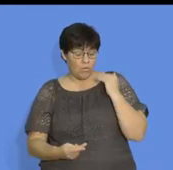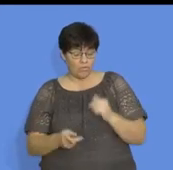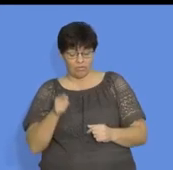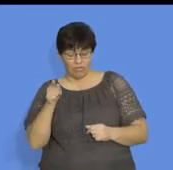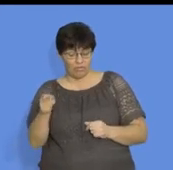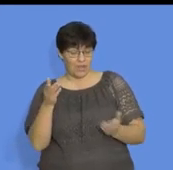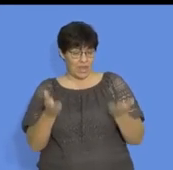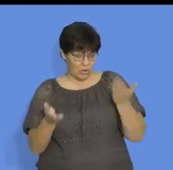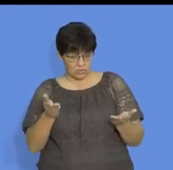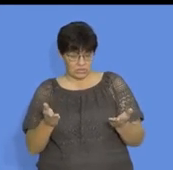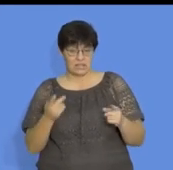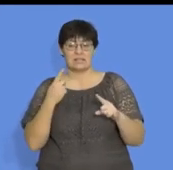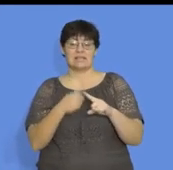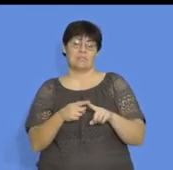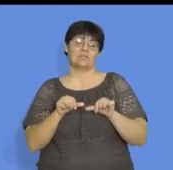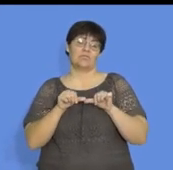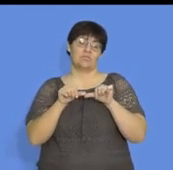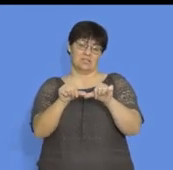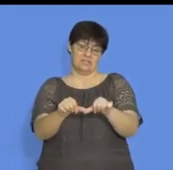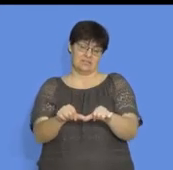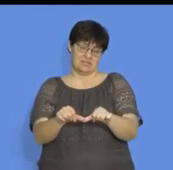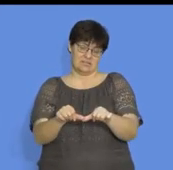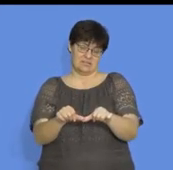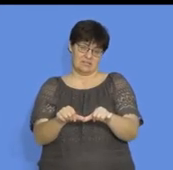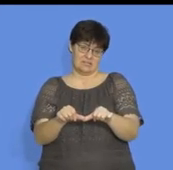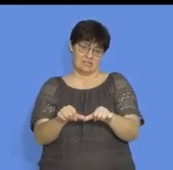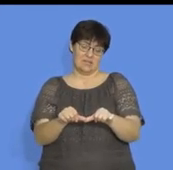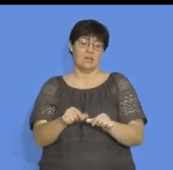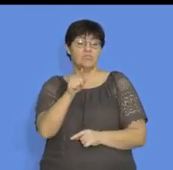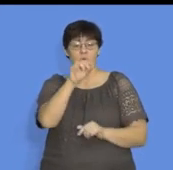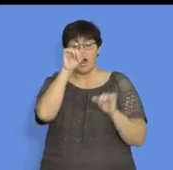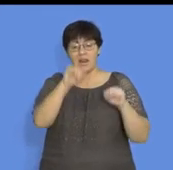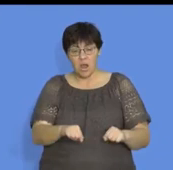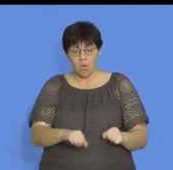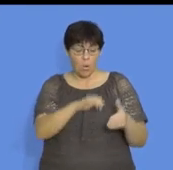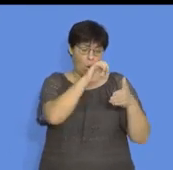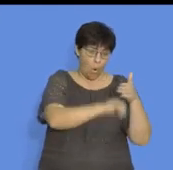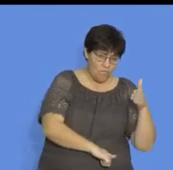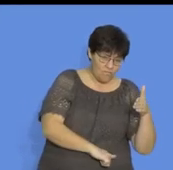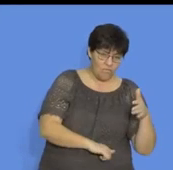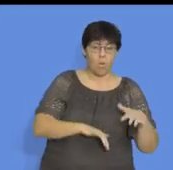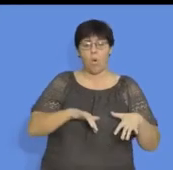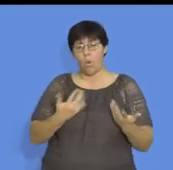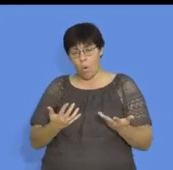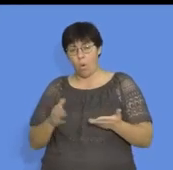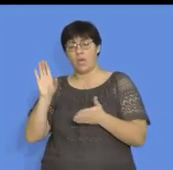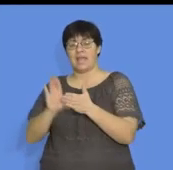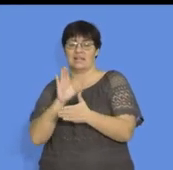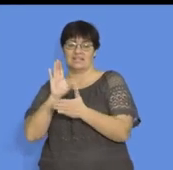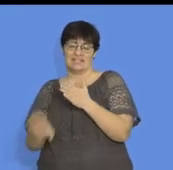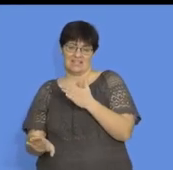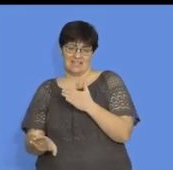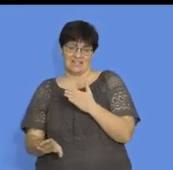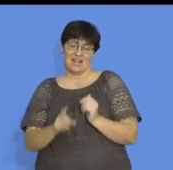equations by a constant that will allow you to then either subtract or